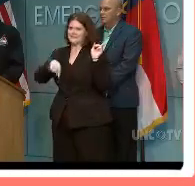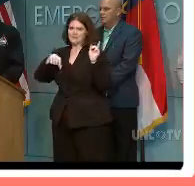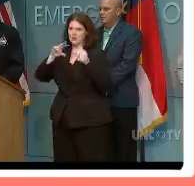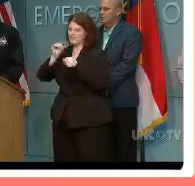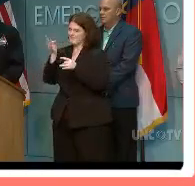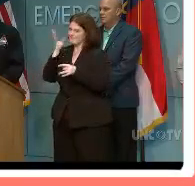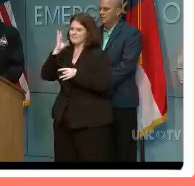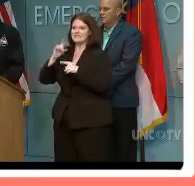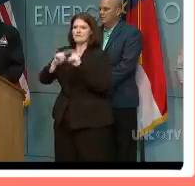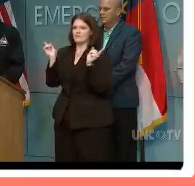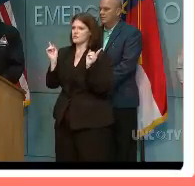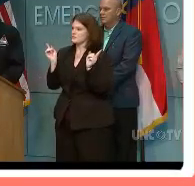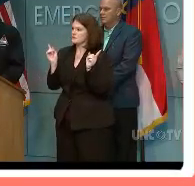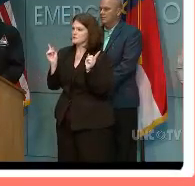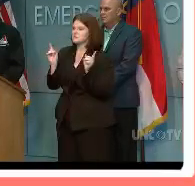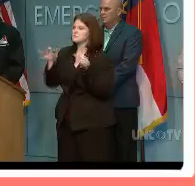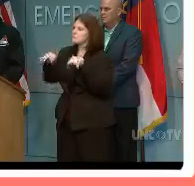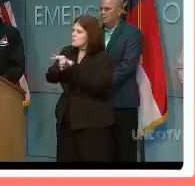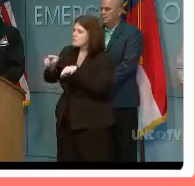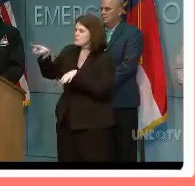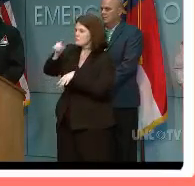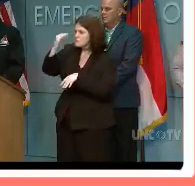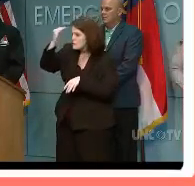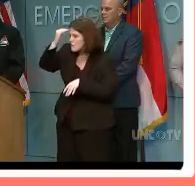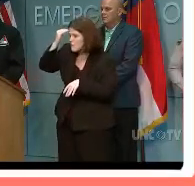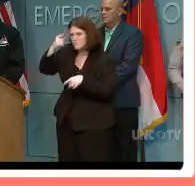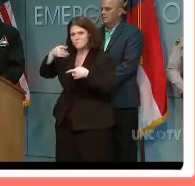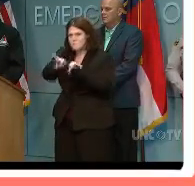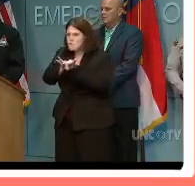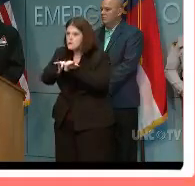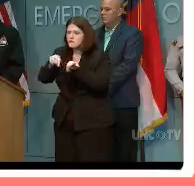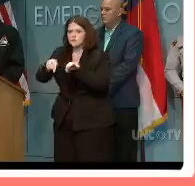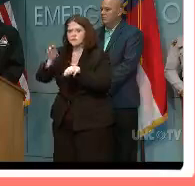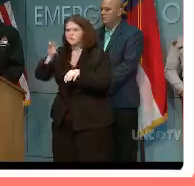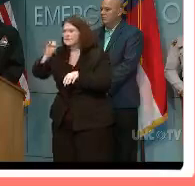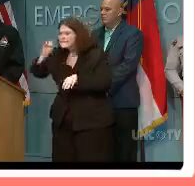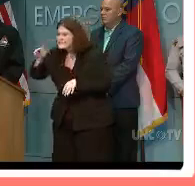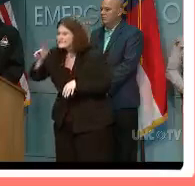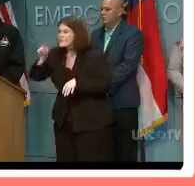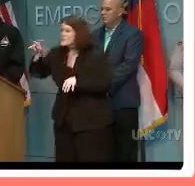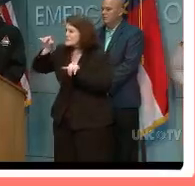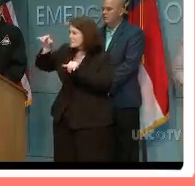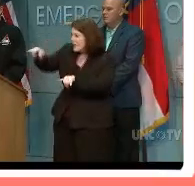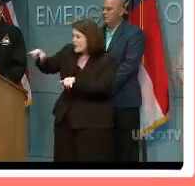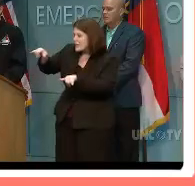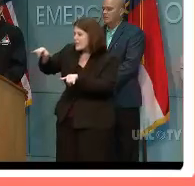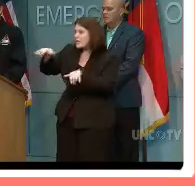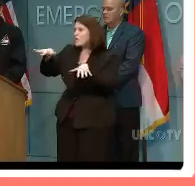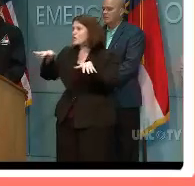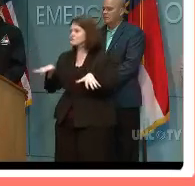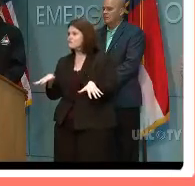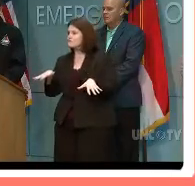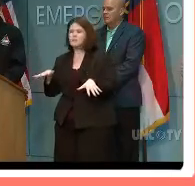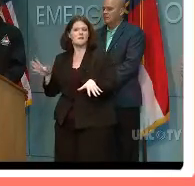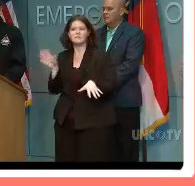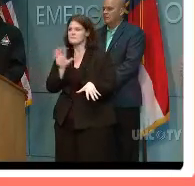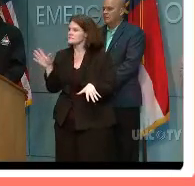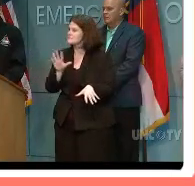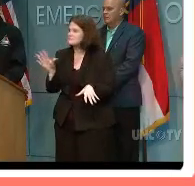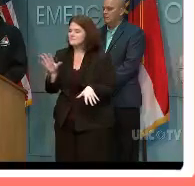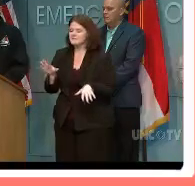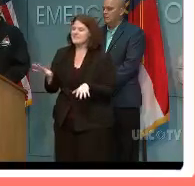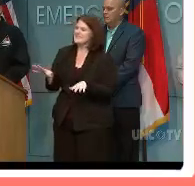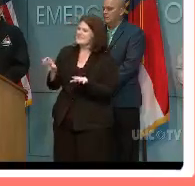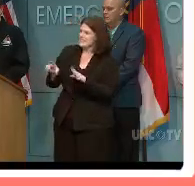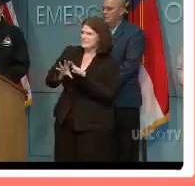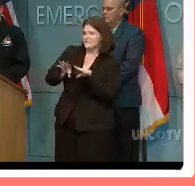make sure that people know that, because they are risking their lives when they stay. They're also risking the lives of